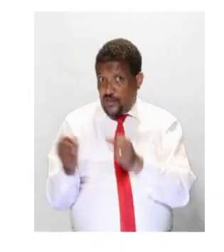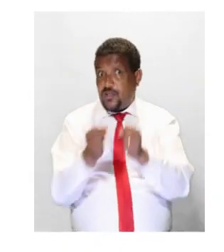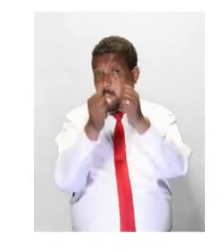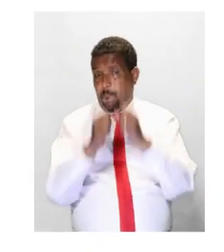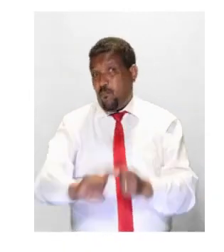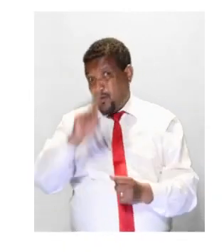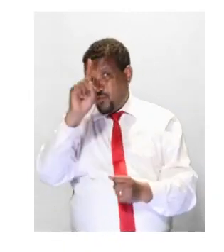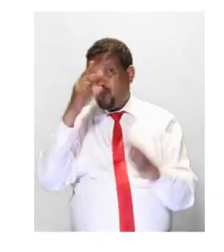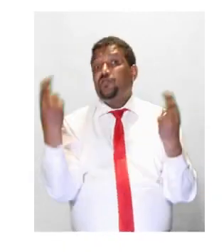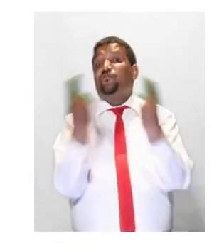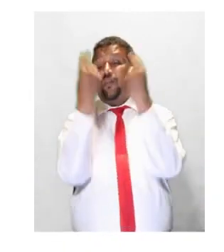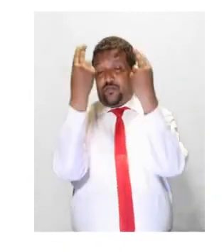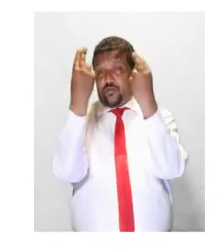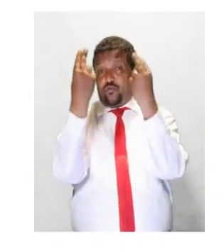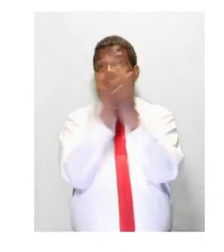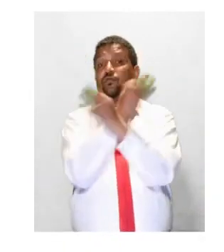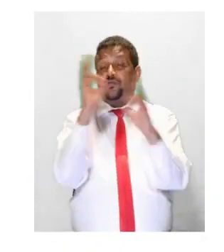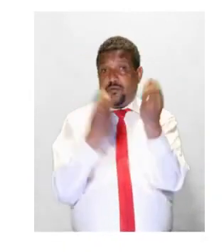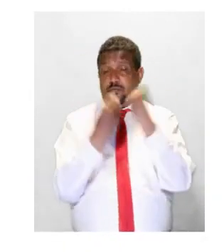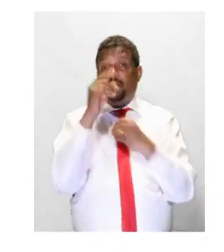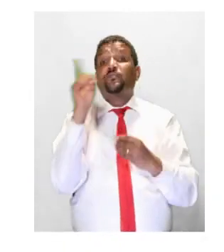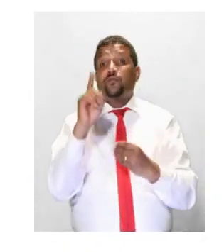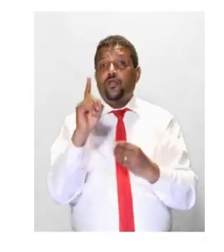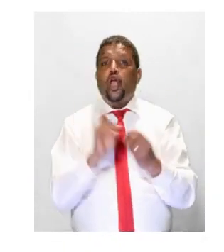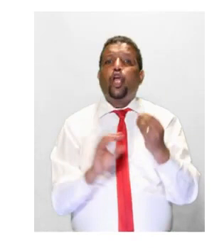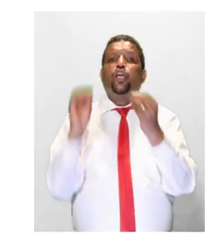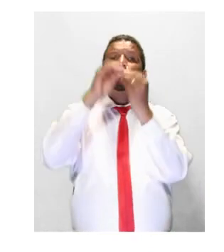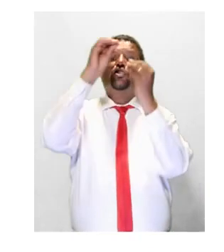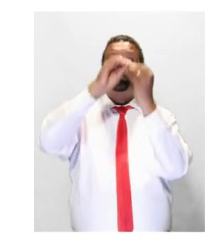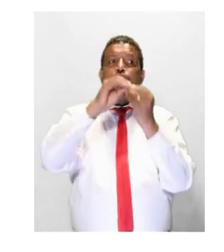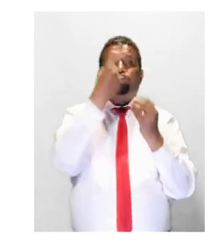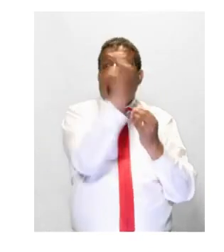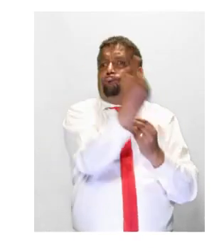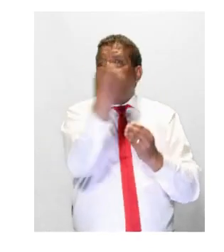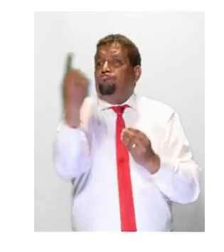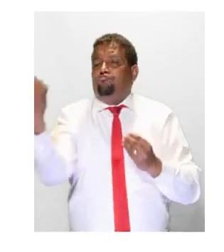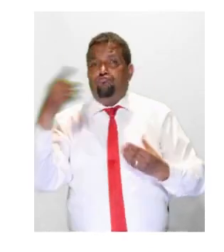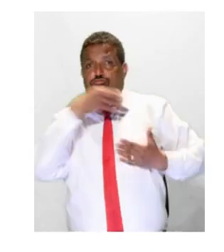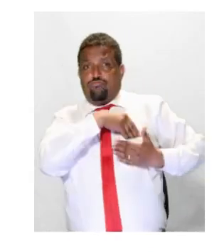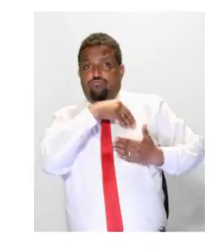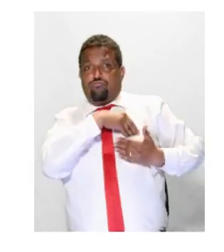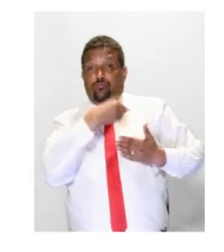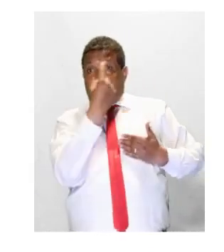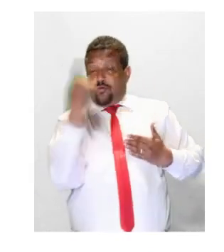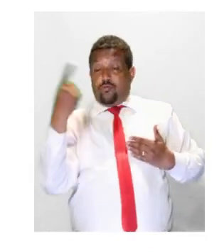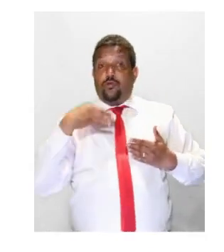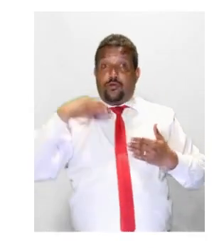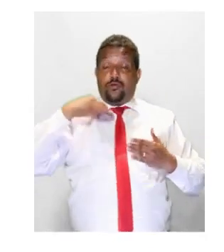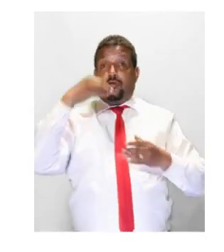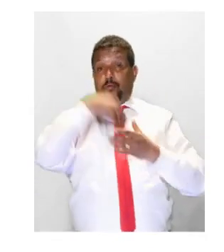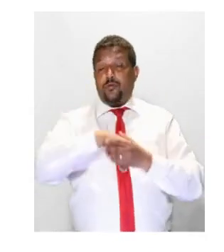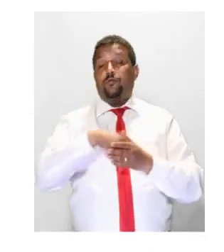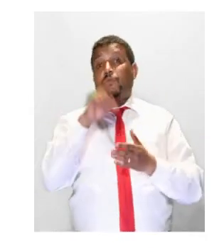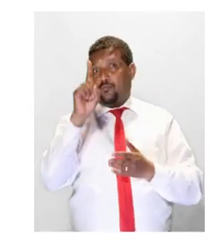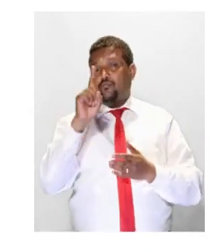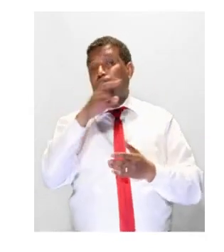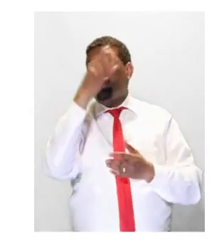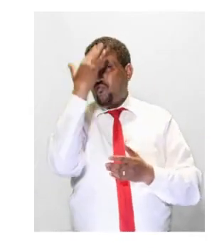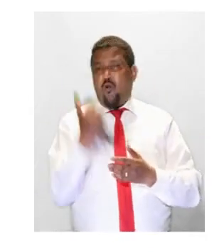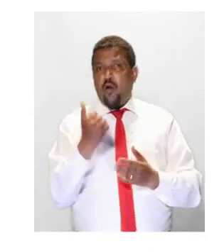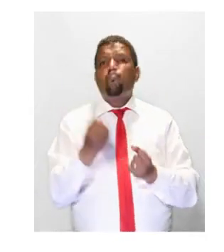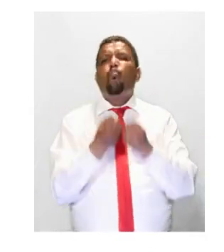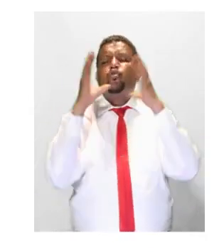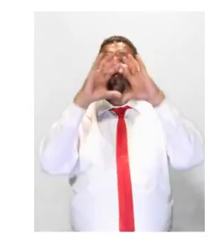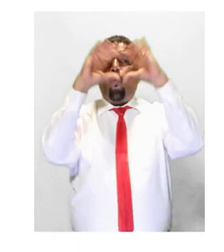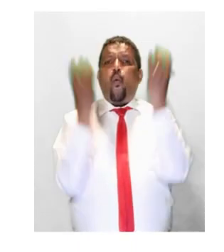of the advantages of the capitalist economic system is it increases per capita income and living standard. One of the reasons why most of